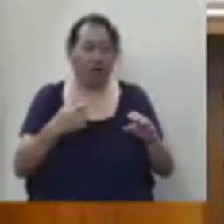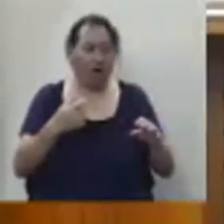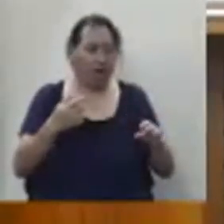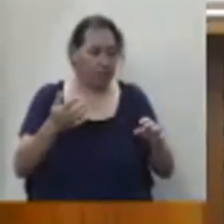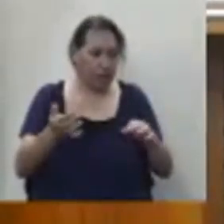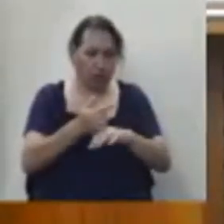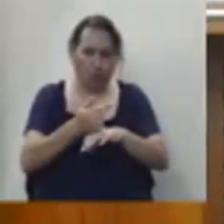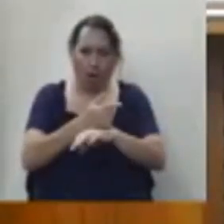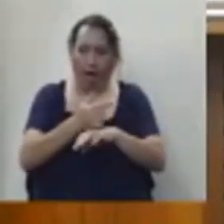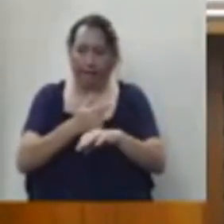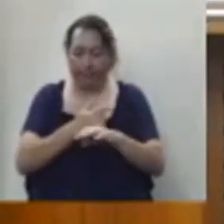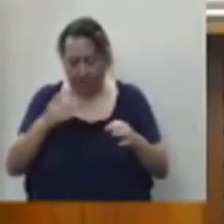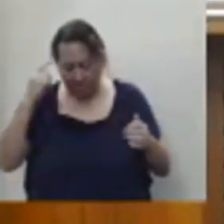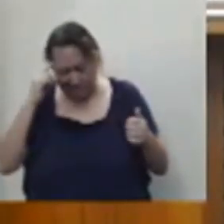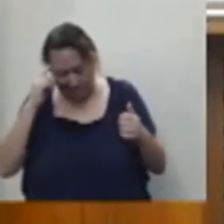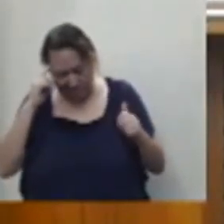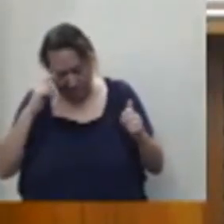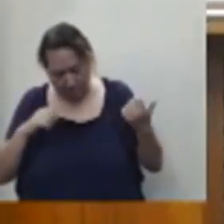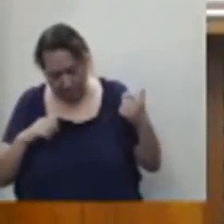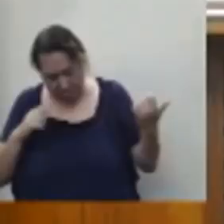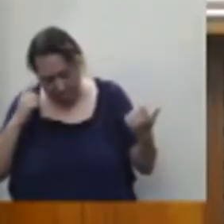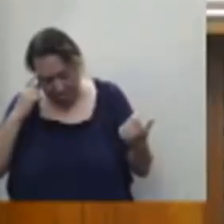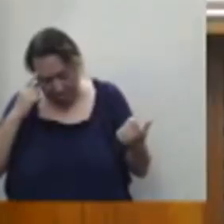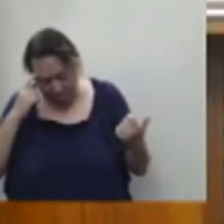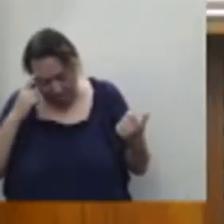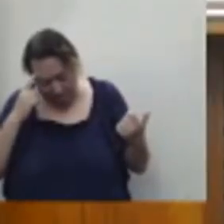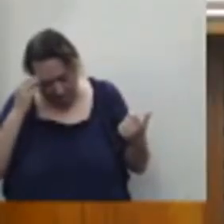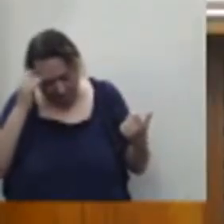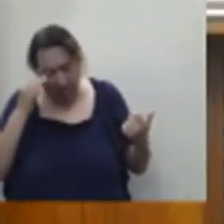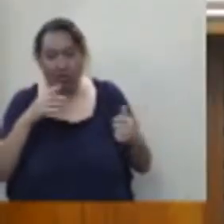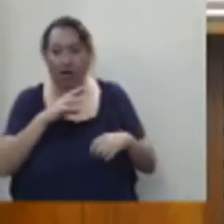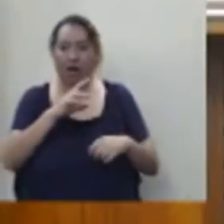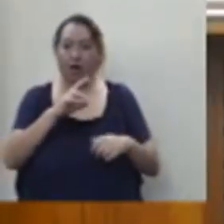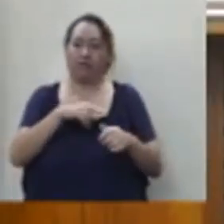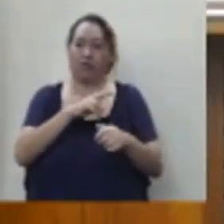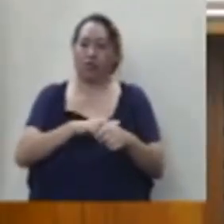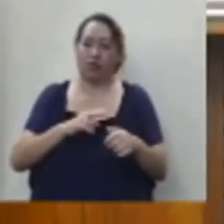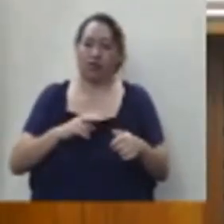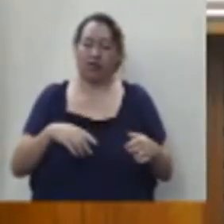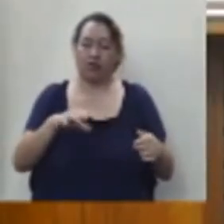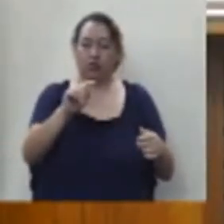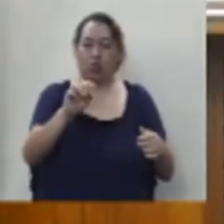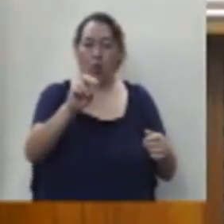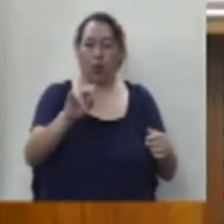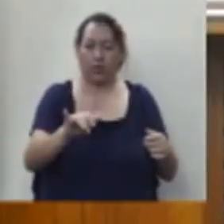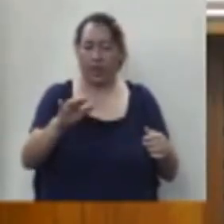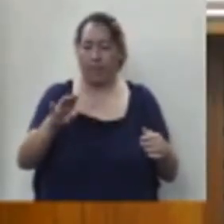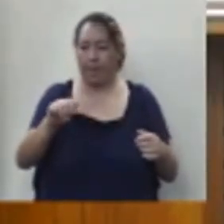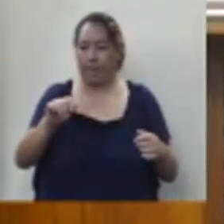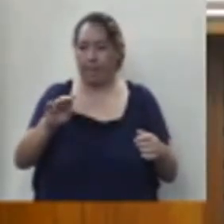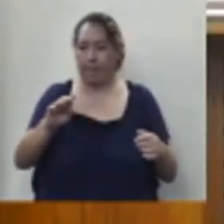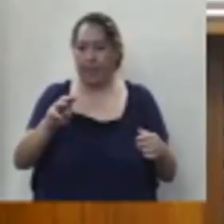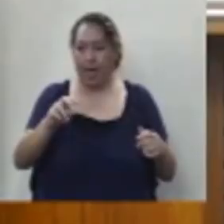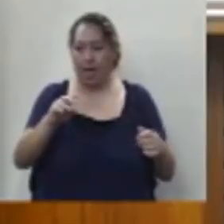else. Of course, my Chief of Staff, Tony Babalta, and the Lieutenant Governor. I think I